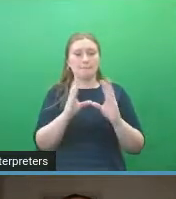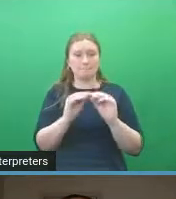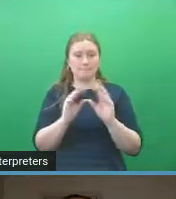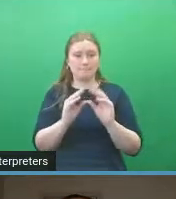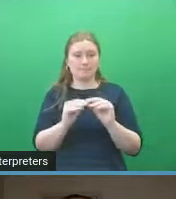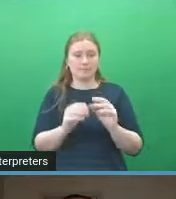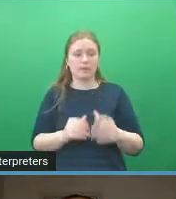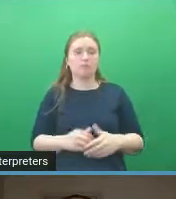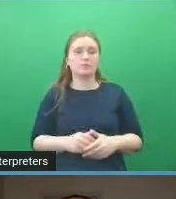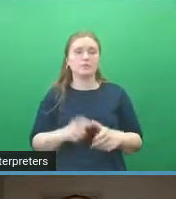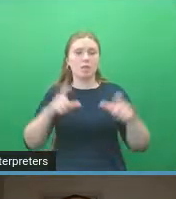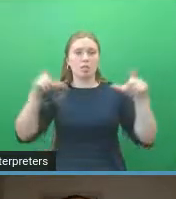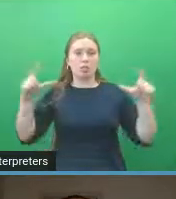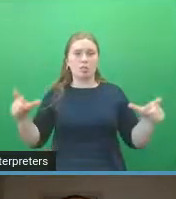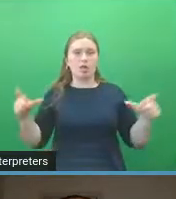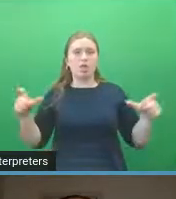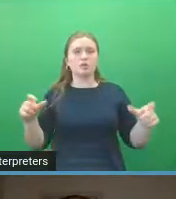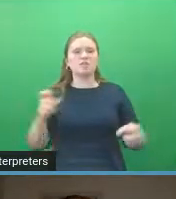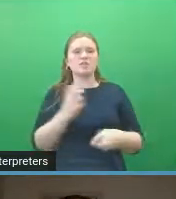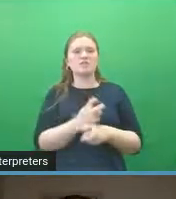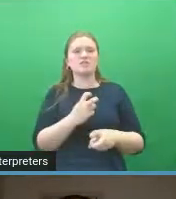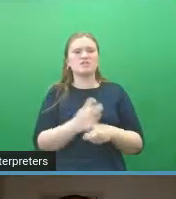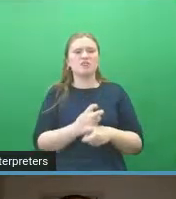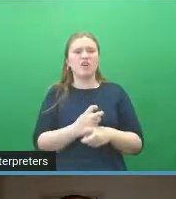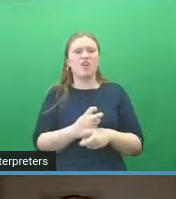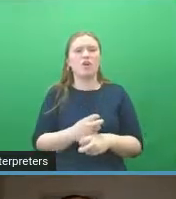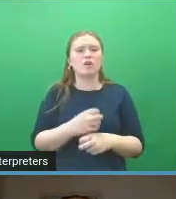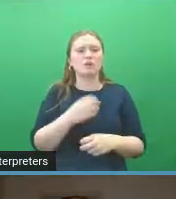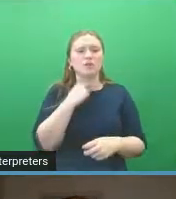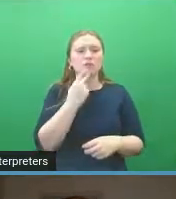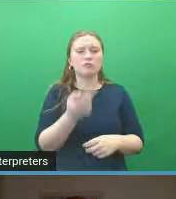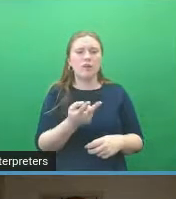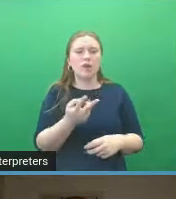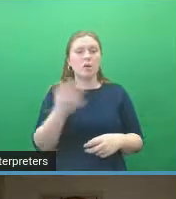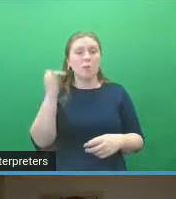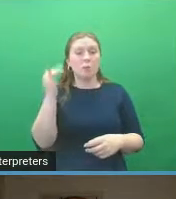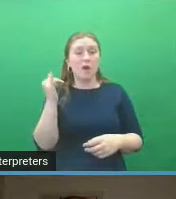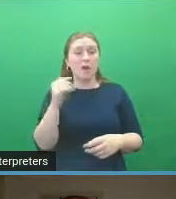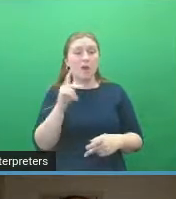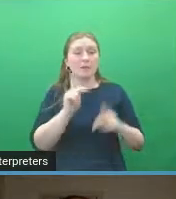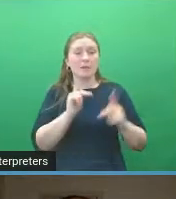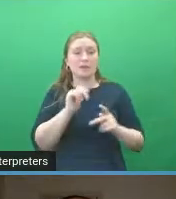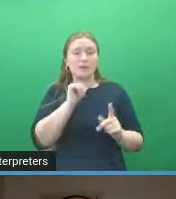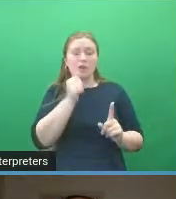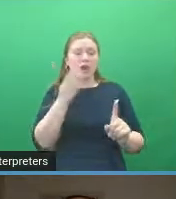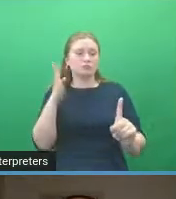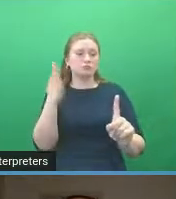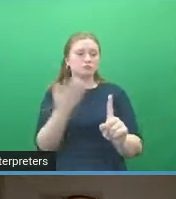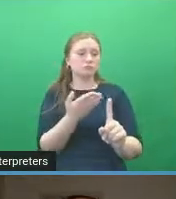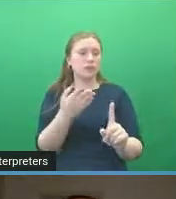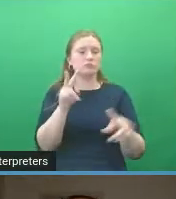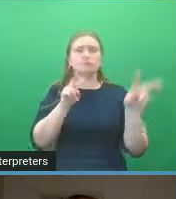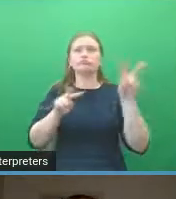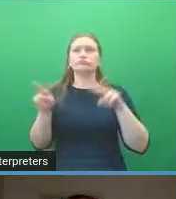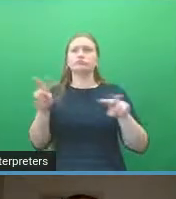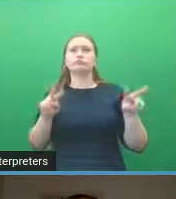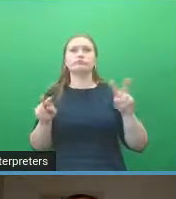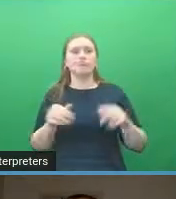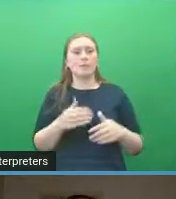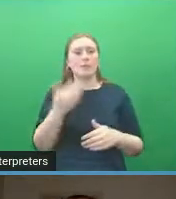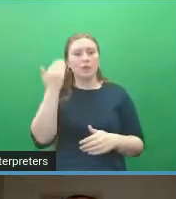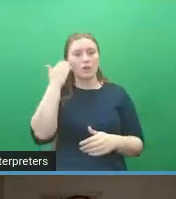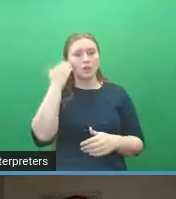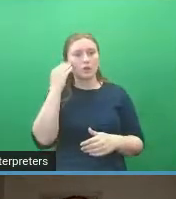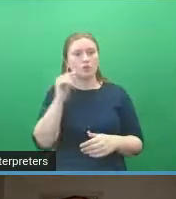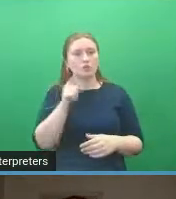6 attendees, voices are even more at risk of becoming lost. Attendees may miss the opportunity to contribute, feel uncomfortable dominating the discussion,